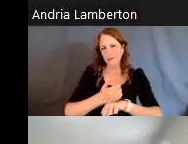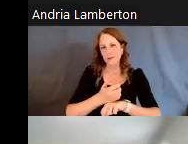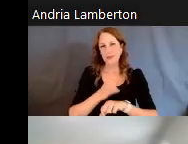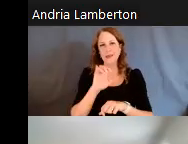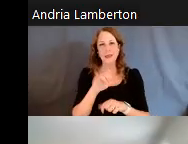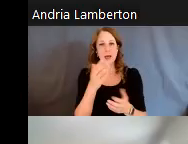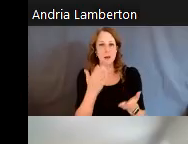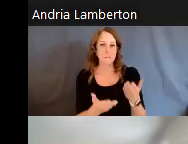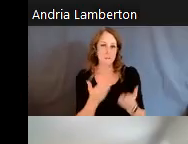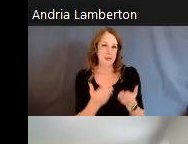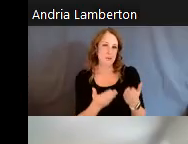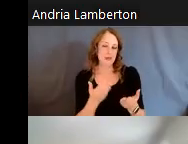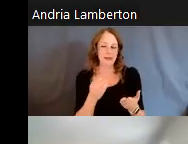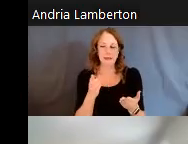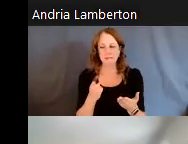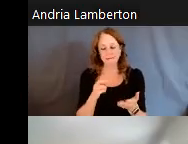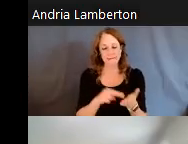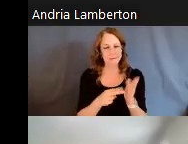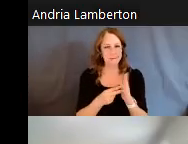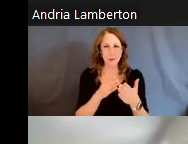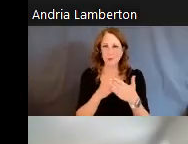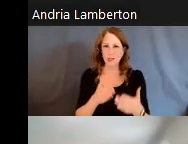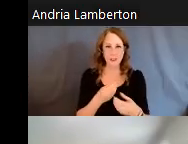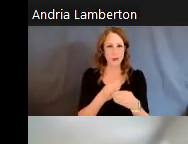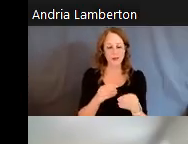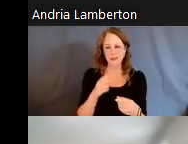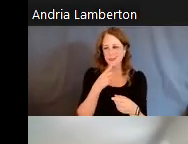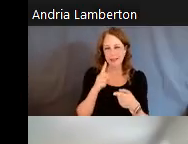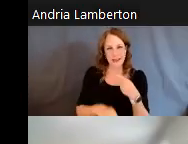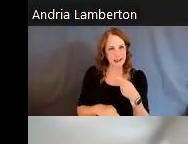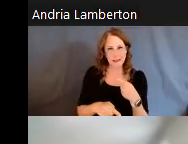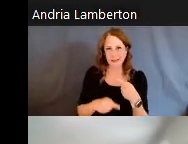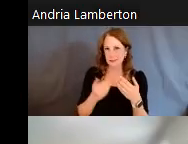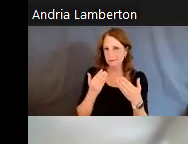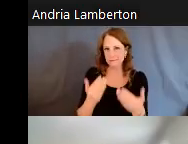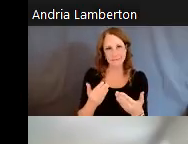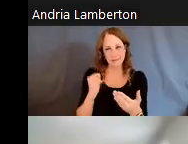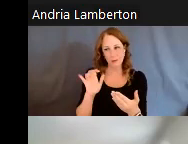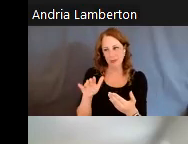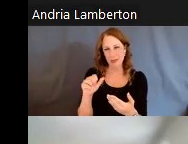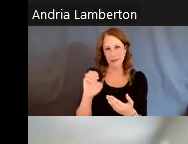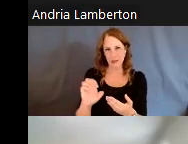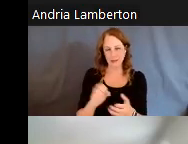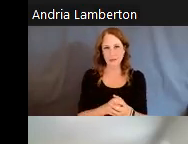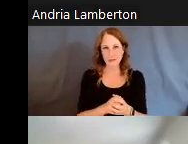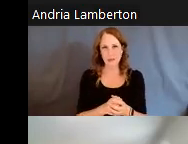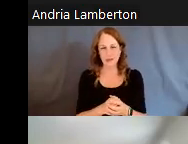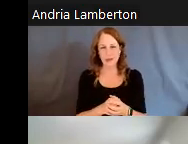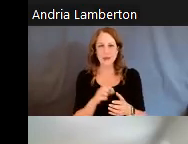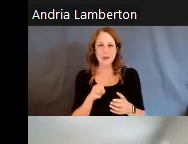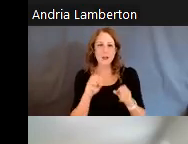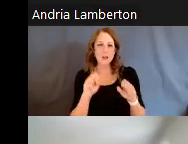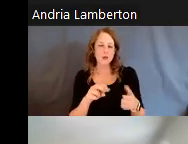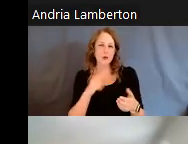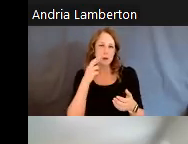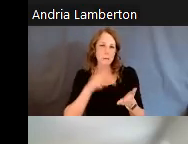be something that keeps the prosecutor's office from being able to move forward on this crime, because that could arguably be a